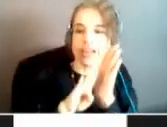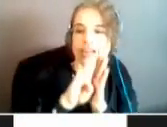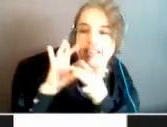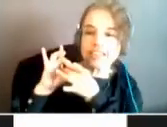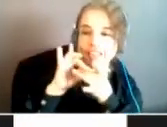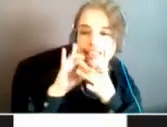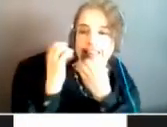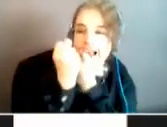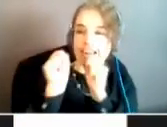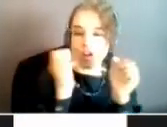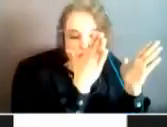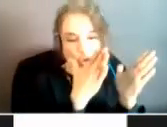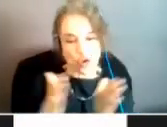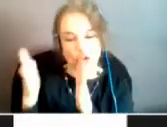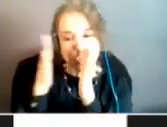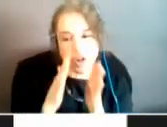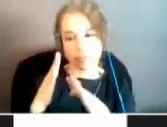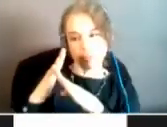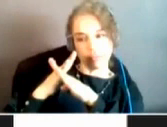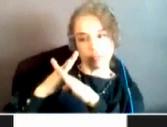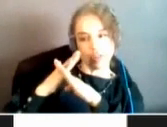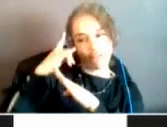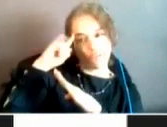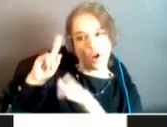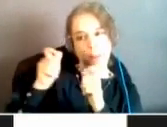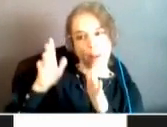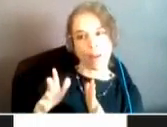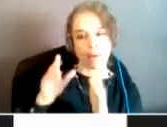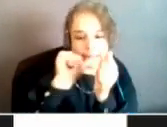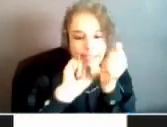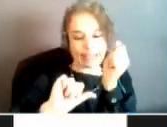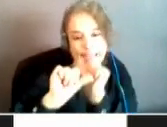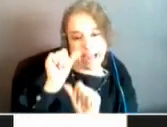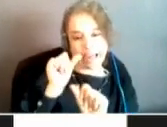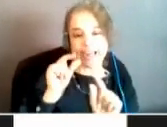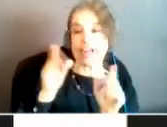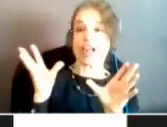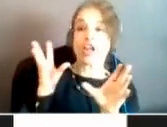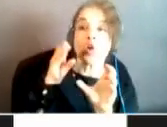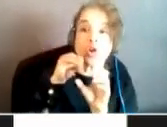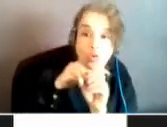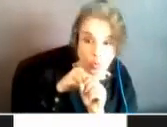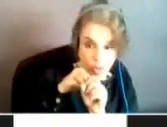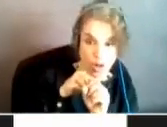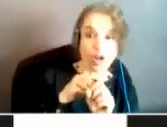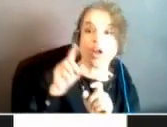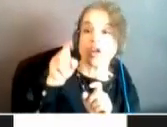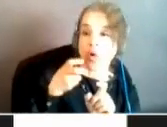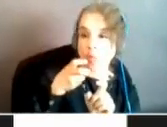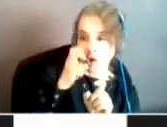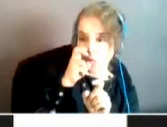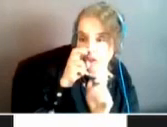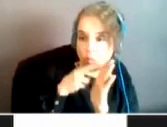collaborative safety plan intervention for managing suicidality, including lethal means